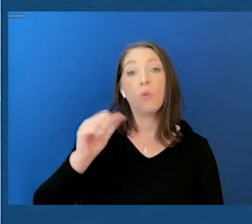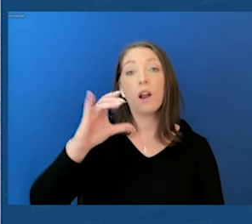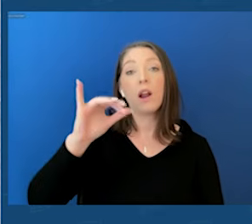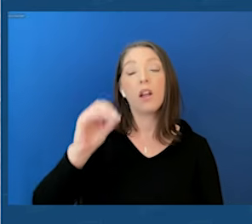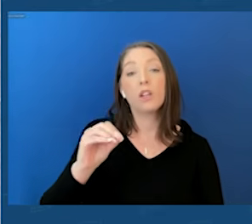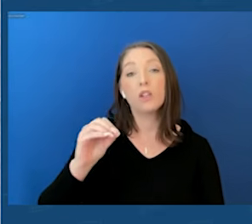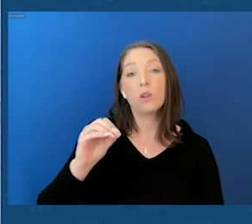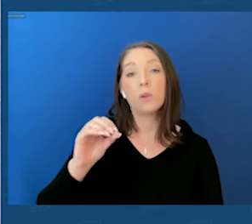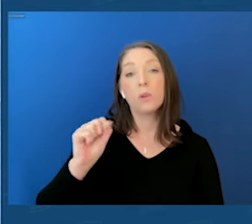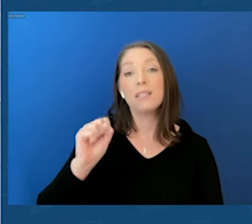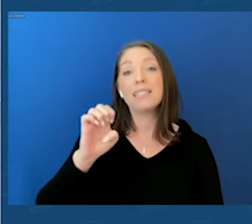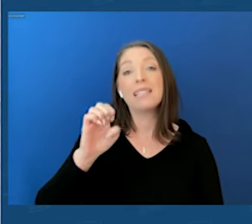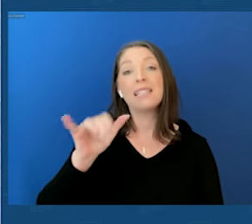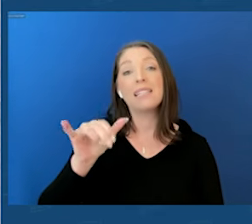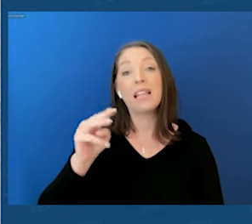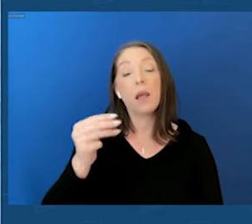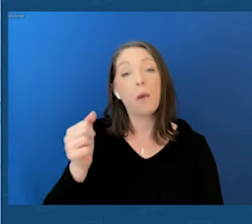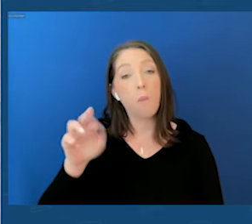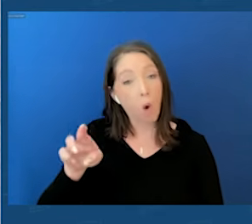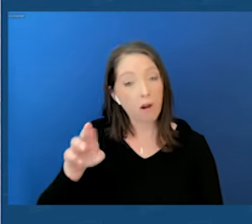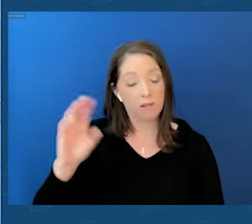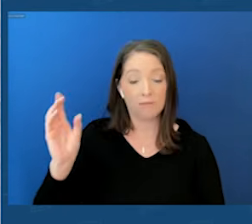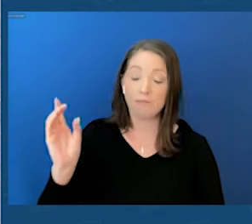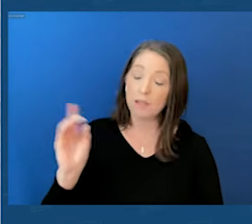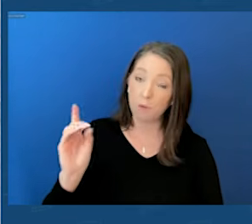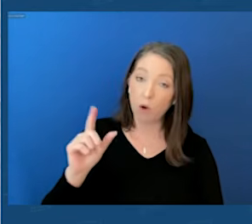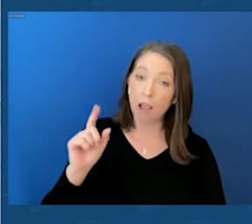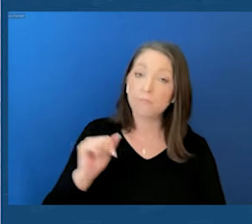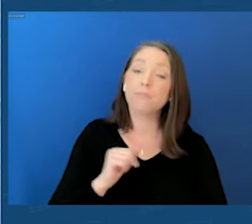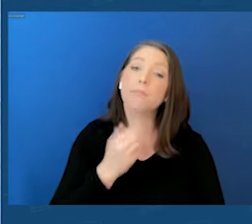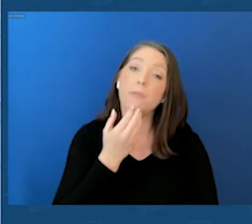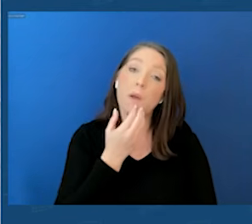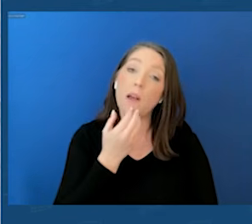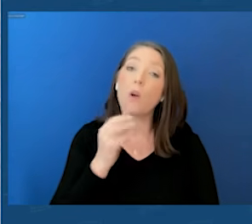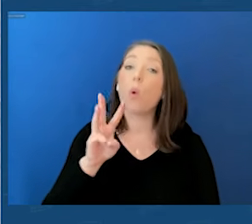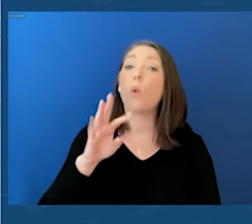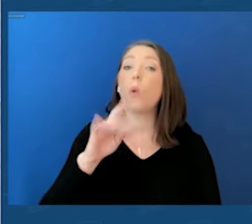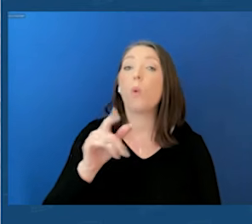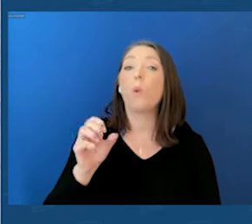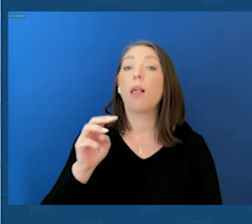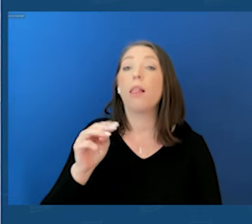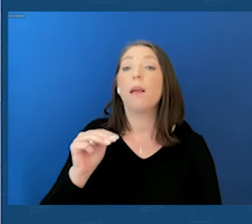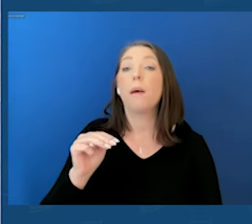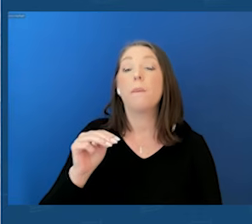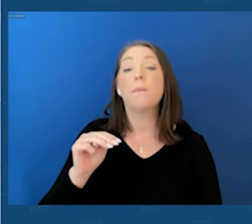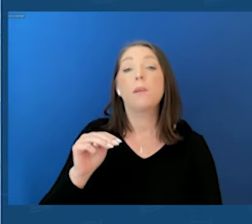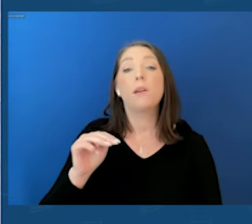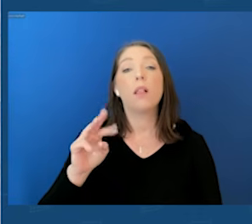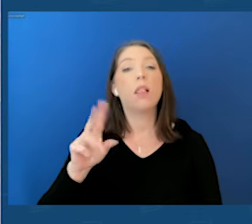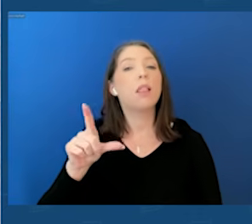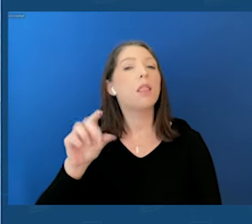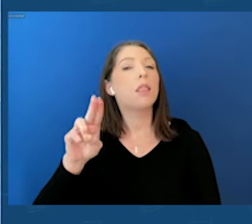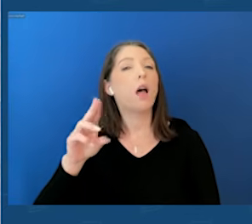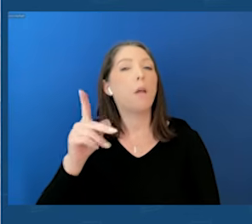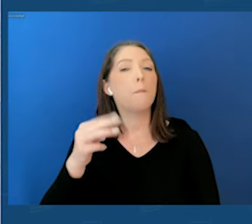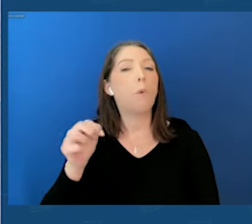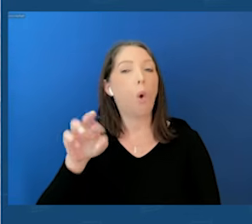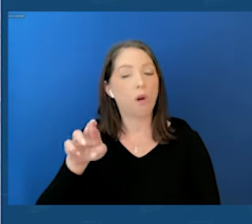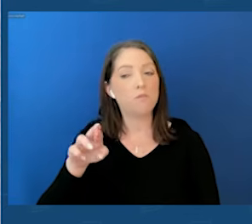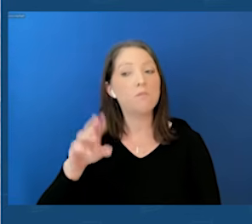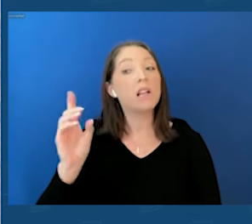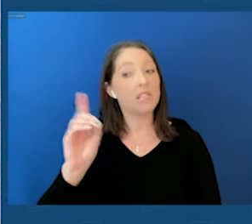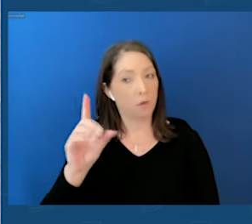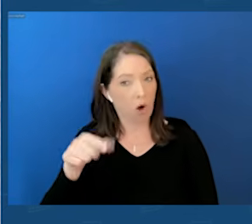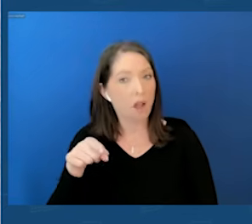Democrat. William H. Ludlow, he was the speaker, he was a Democrat. And the temporary Senate